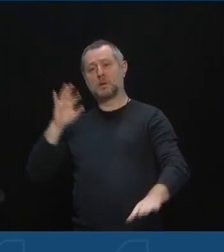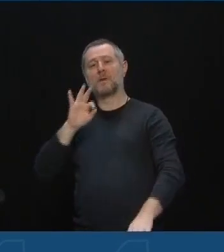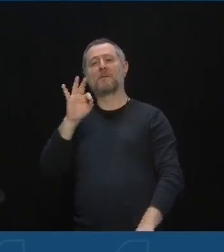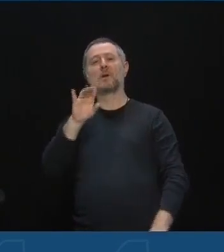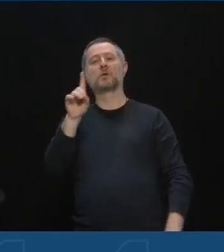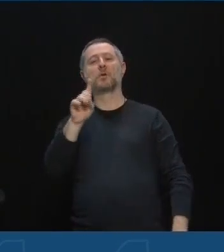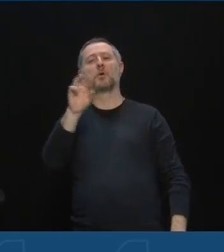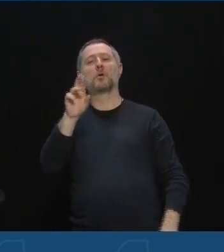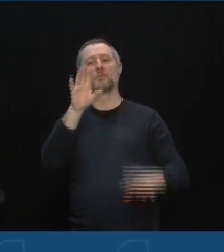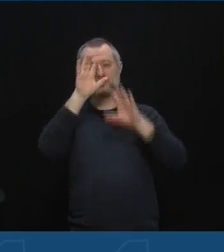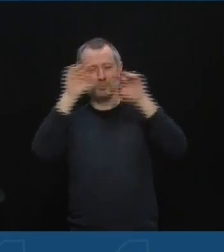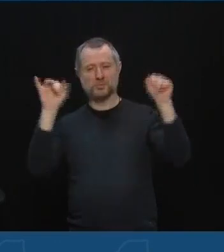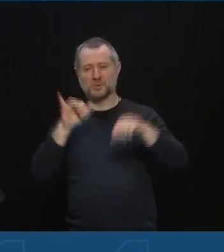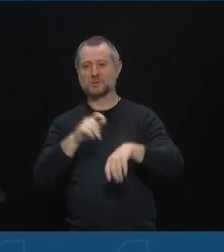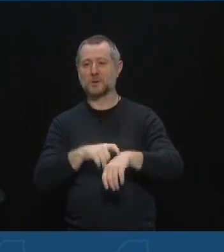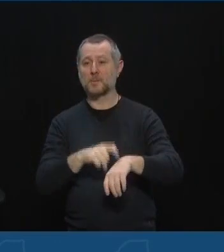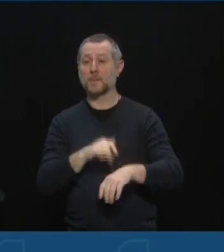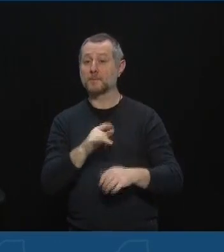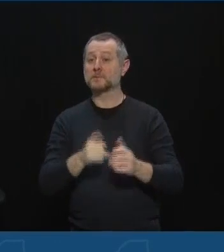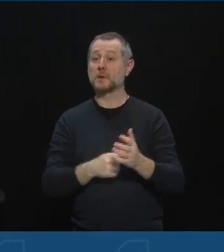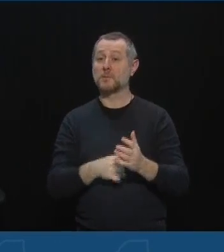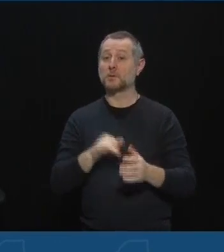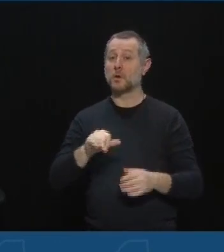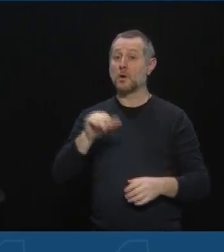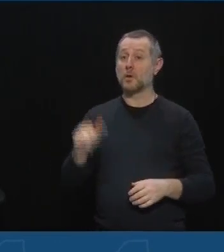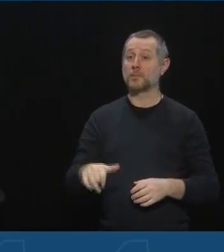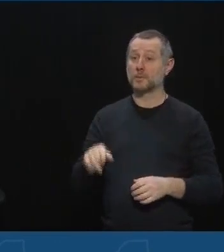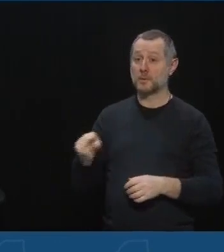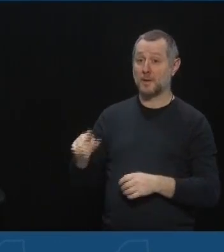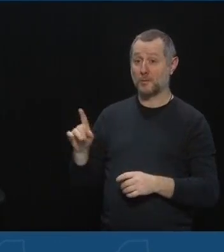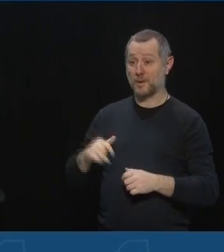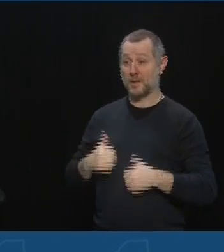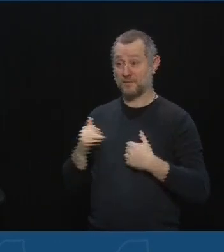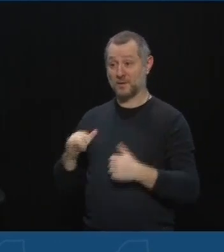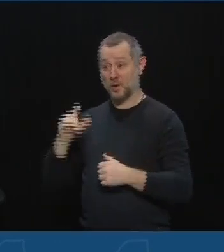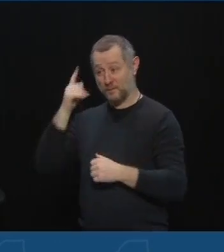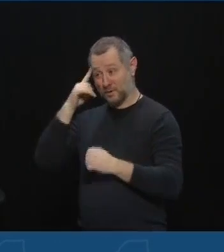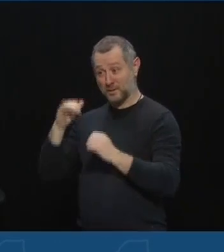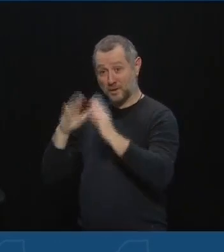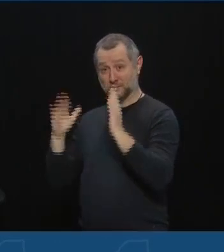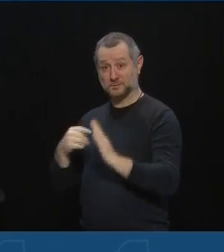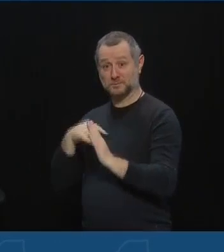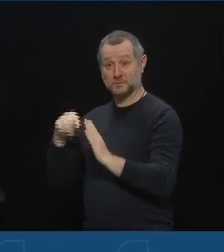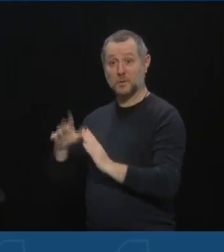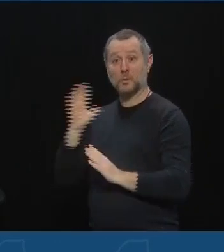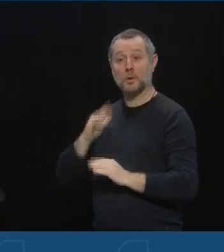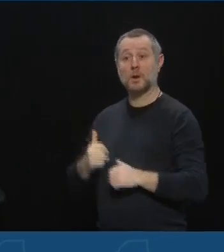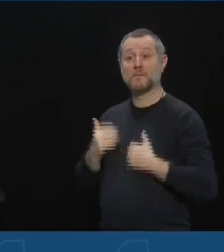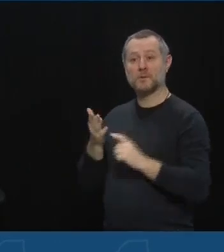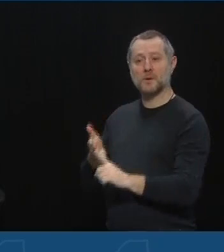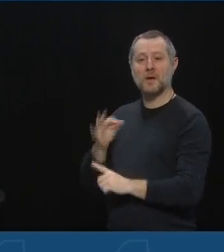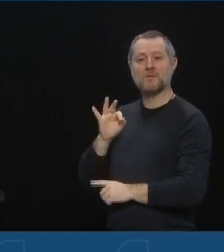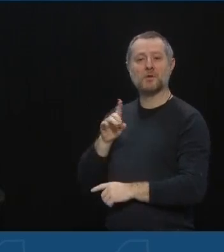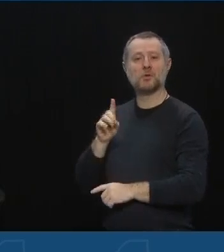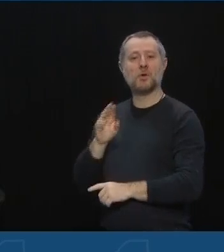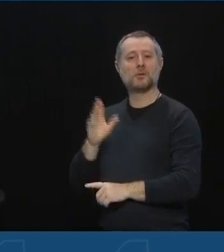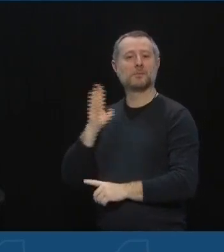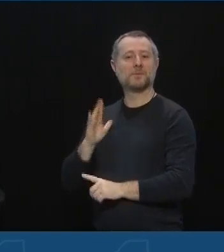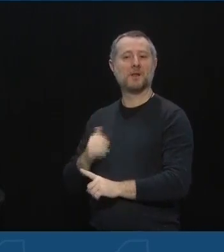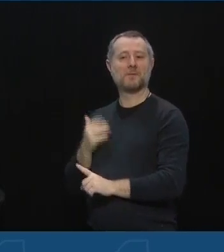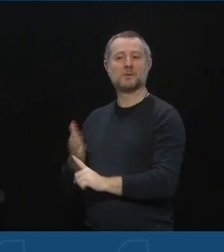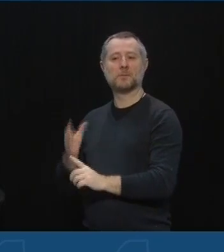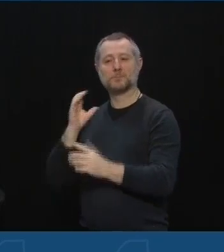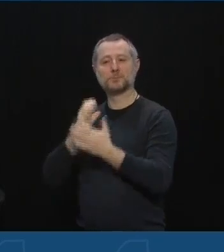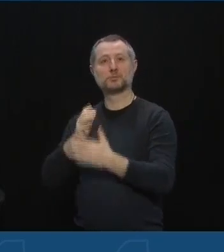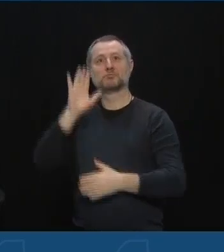when I'm not running around the state, to be in the home that Franklin Roosevelt lived in. And his portrait is on the mantle, right next to the wheelchair